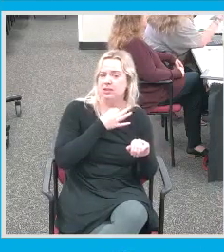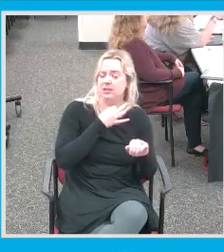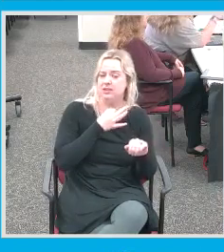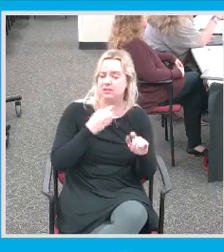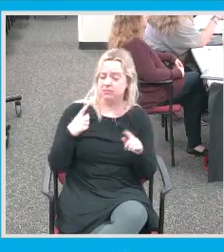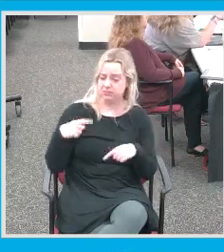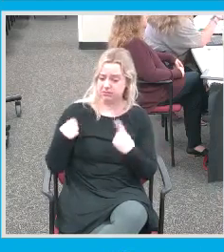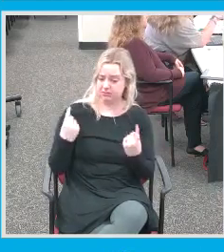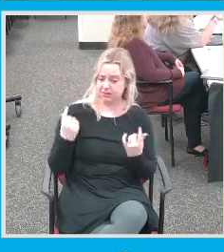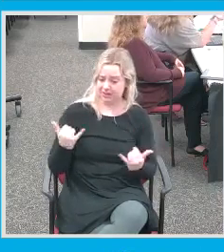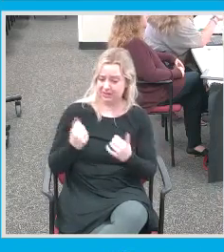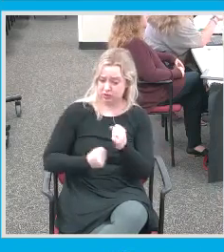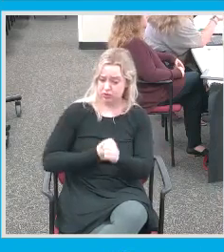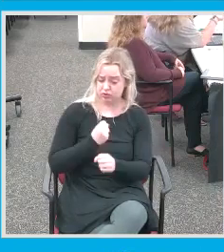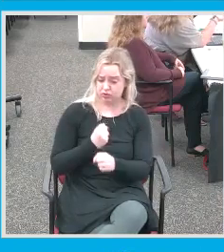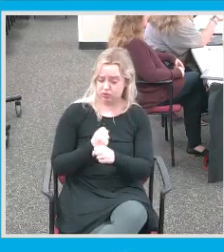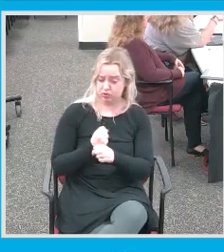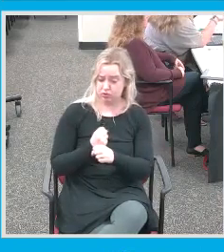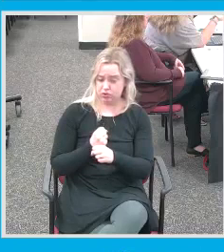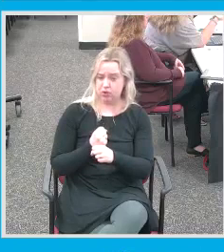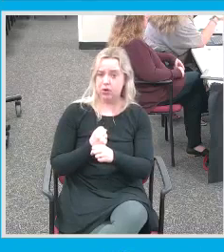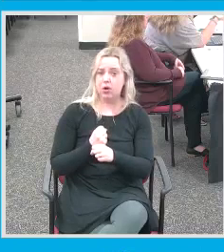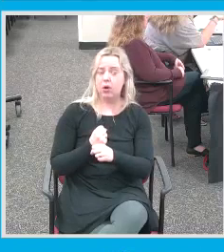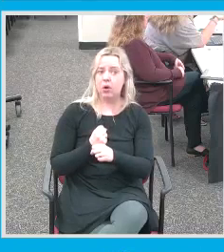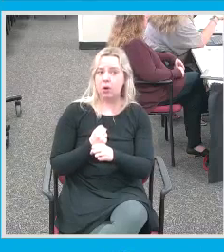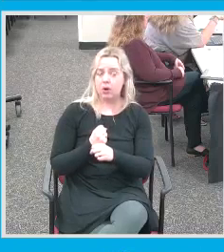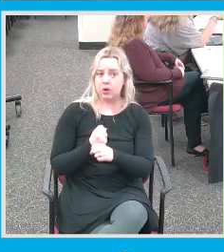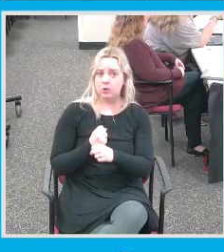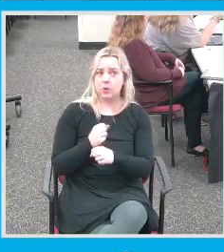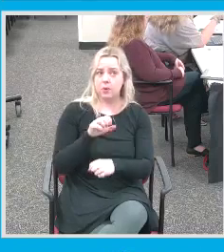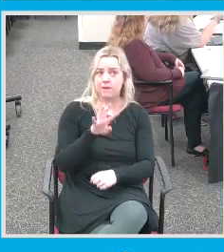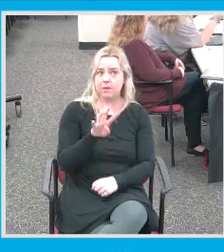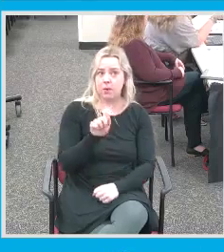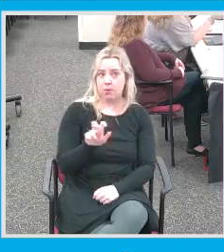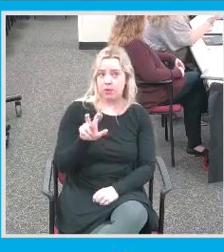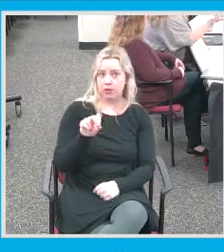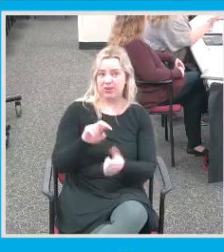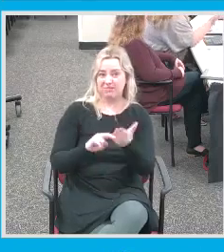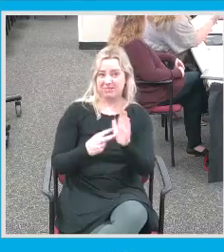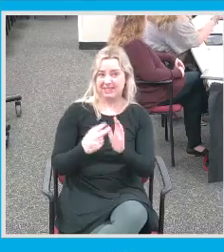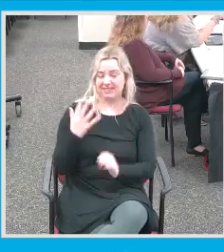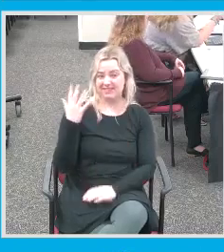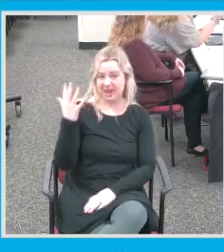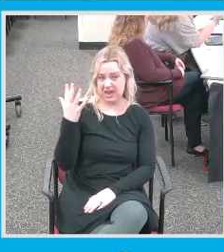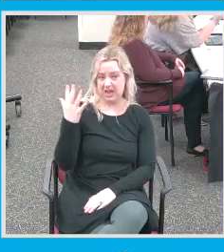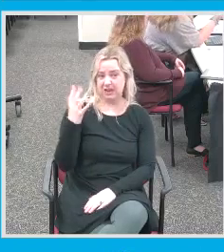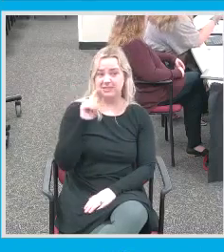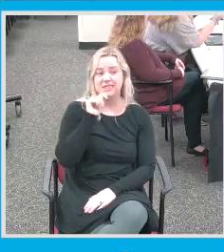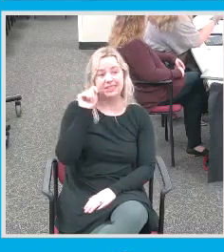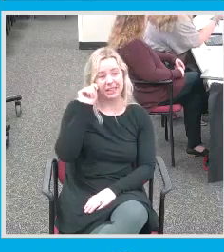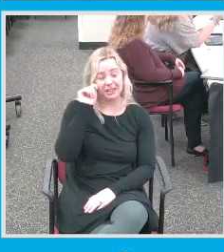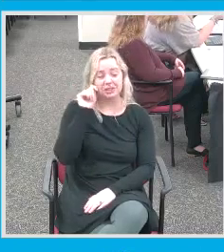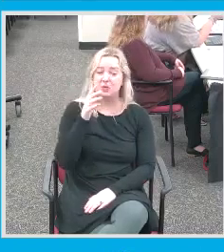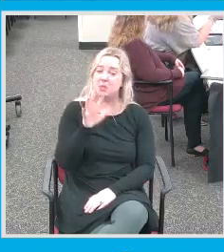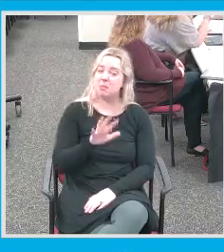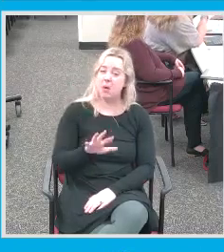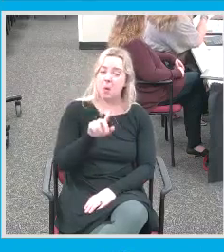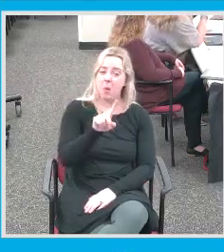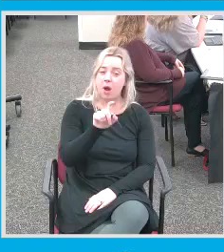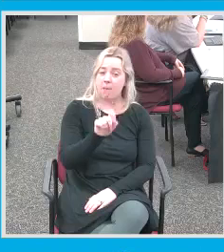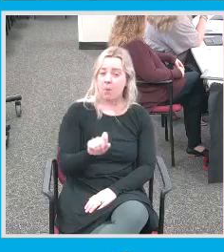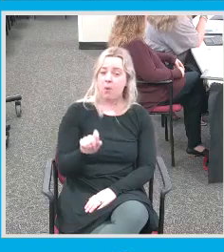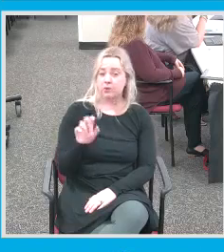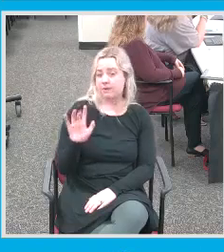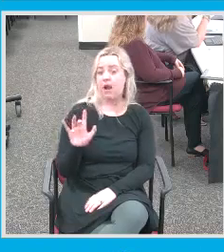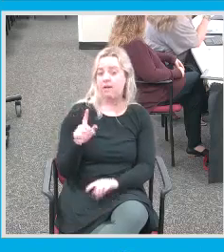by 4:30, that's 5 teenagers, which equates to 1.25 per month for the first year. what were the